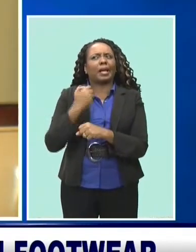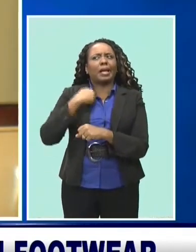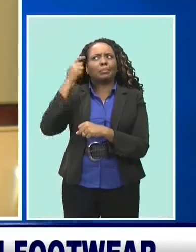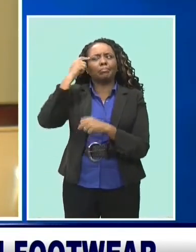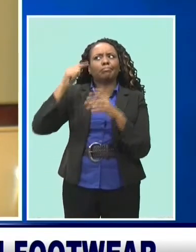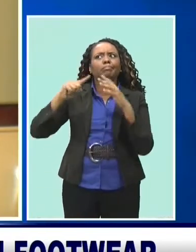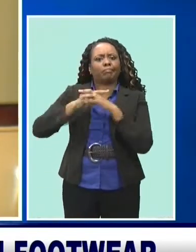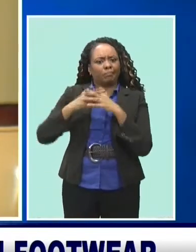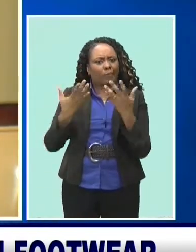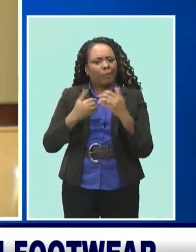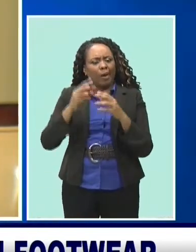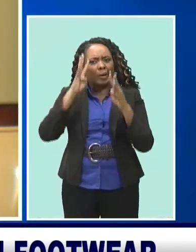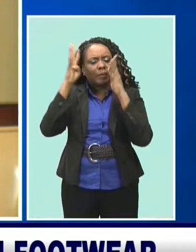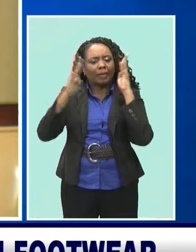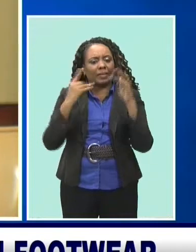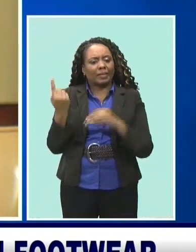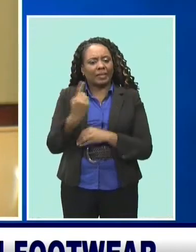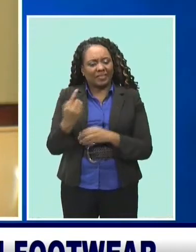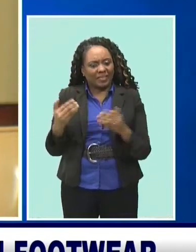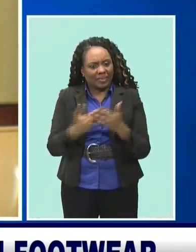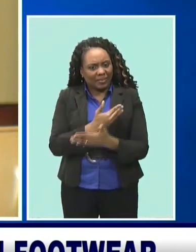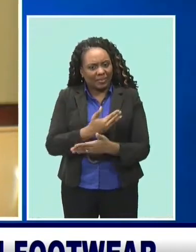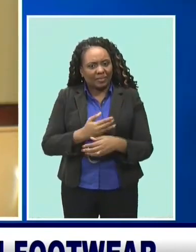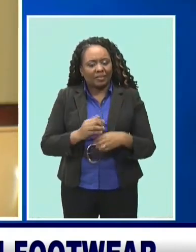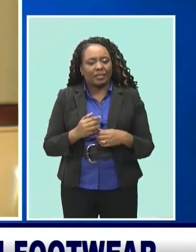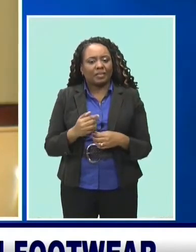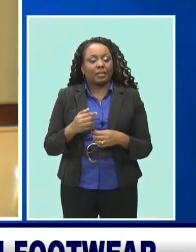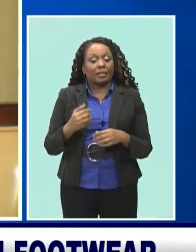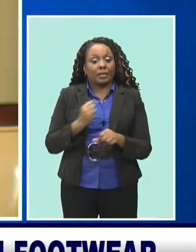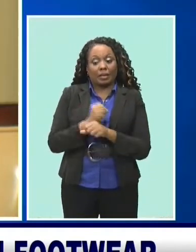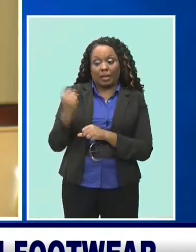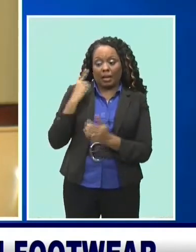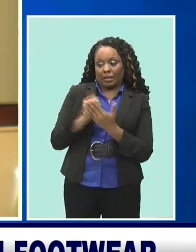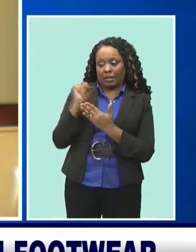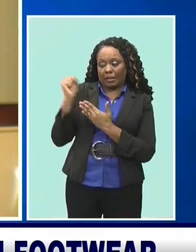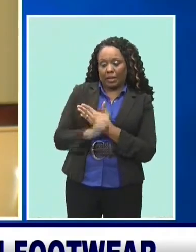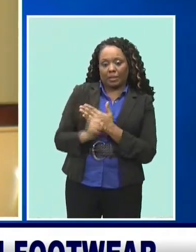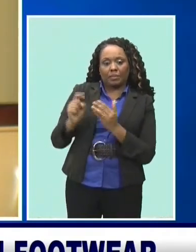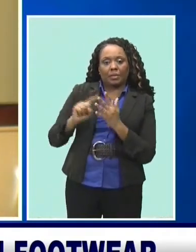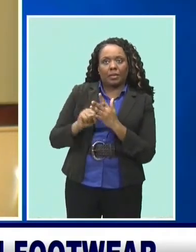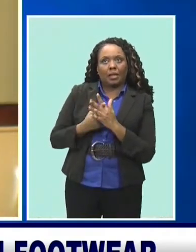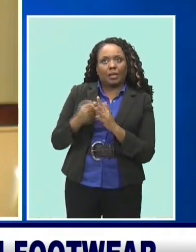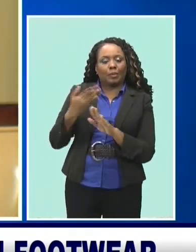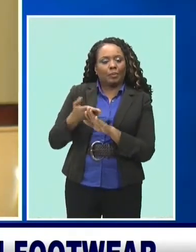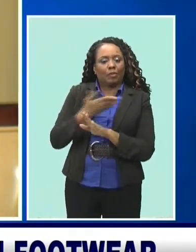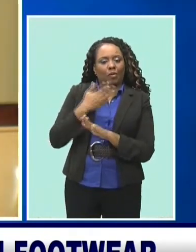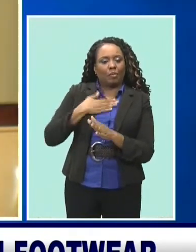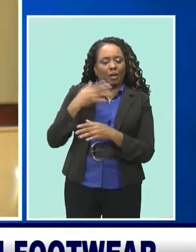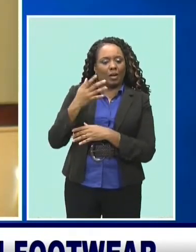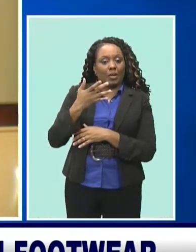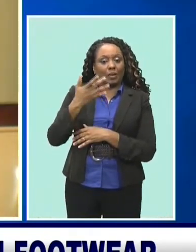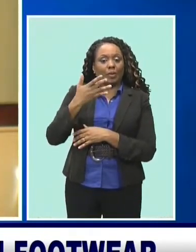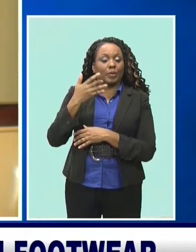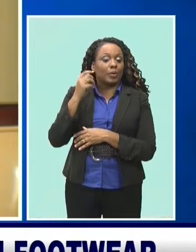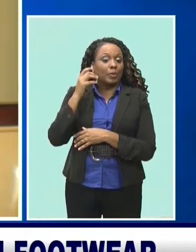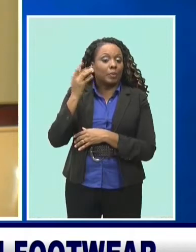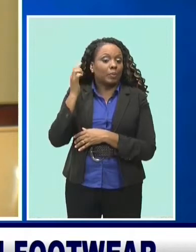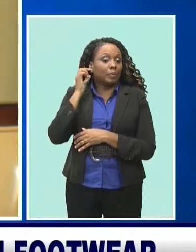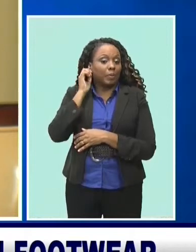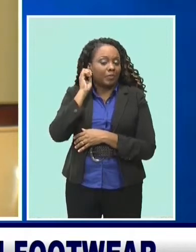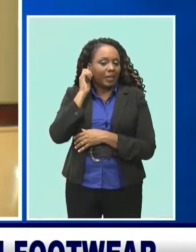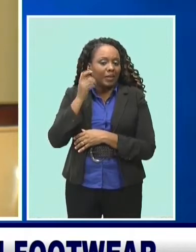terms of creating this. Yeah. I started September of last year, Nice. before my birthday. And just in time for Independence.